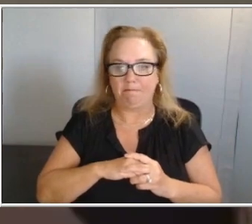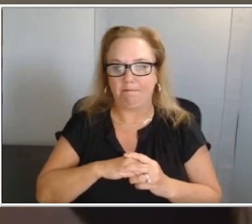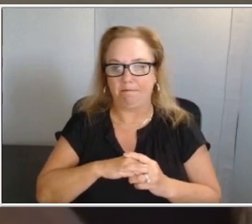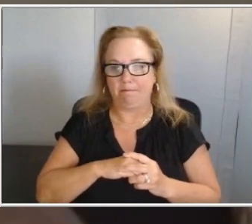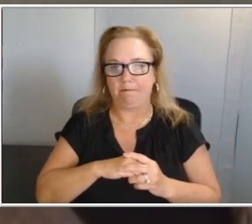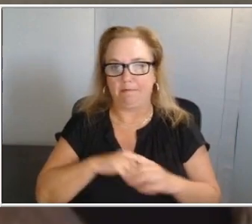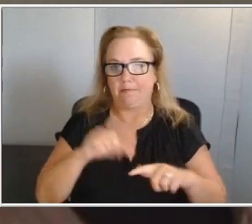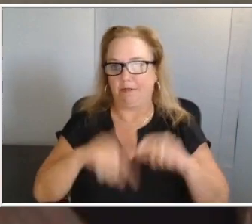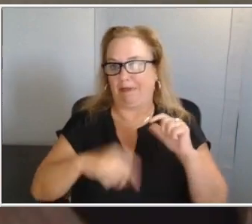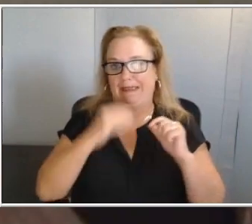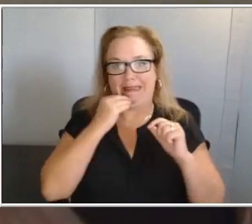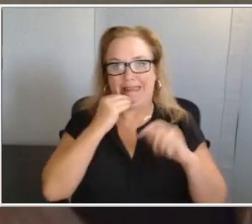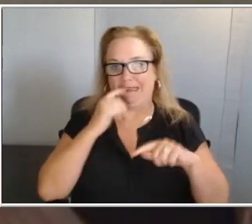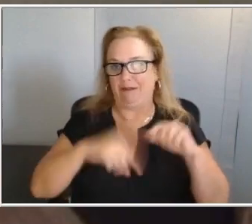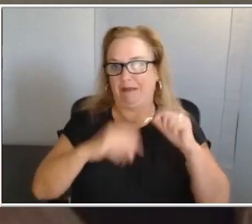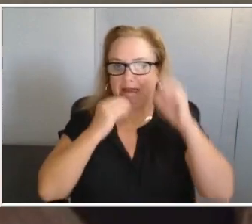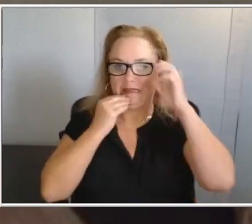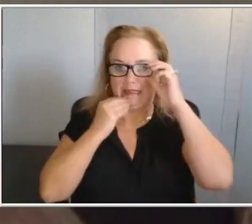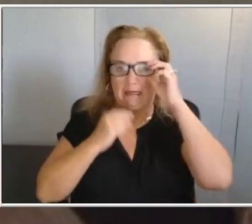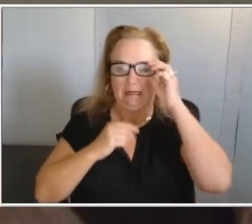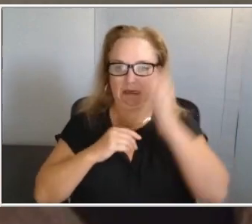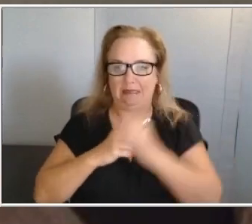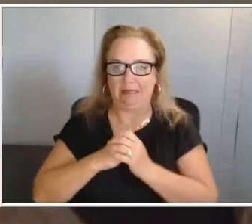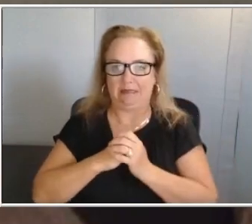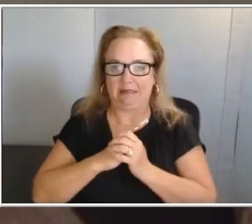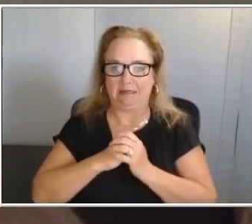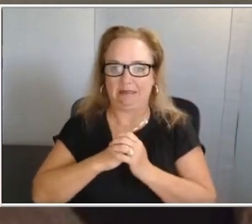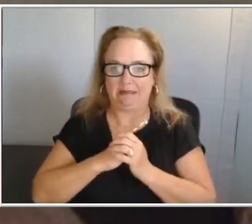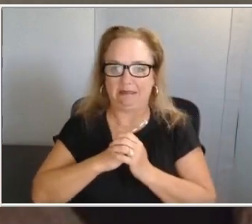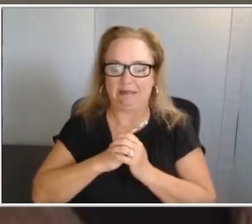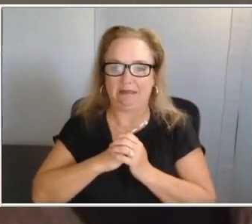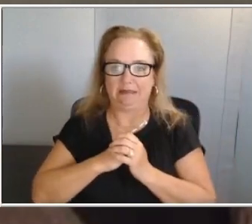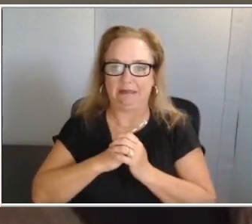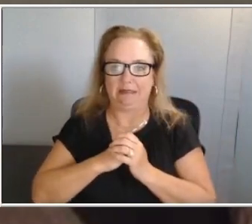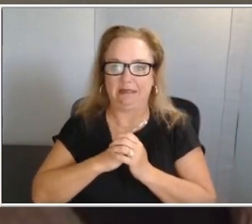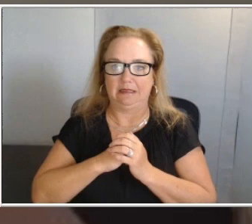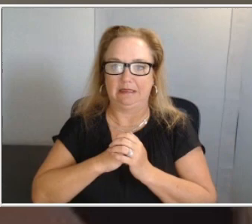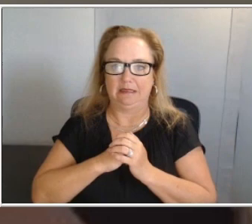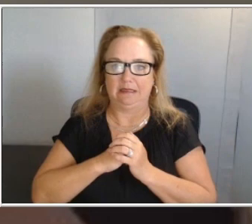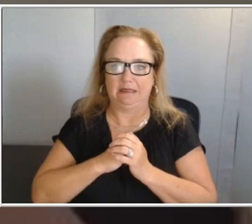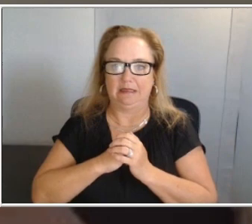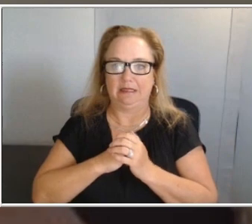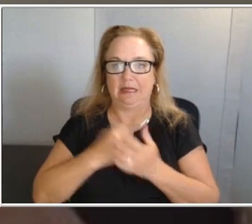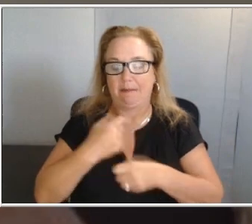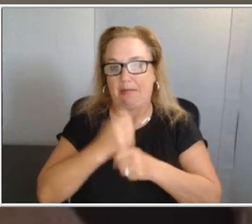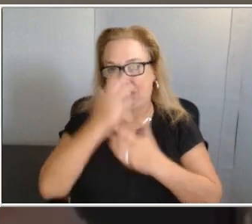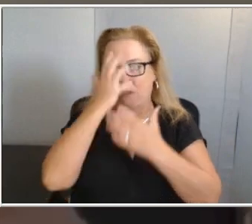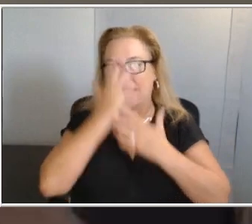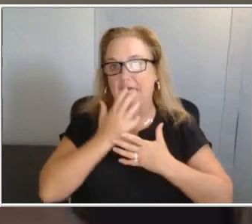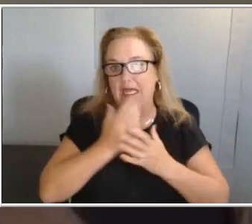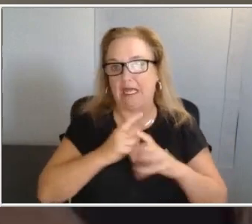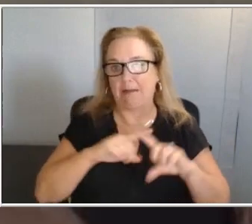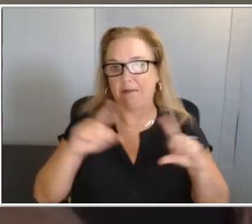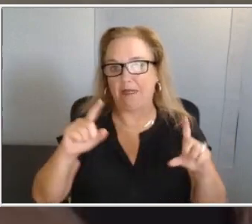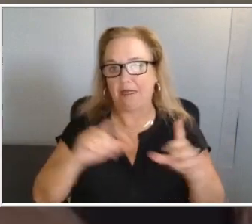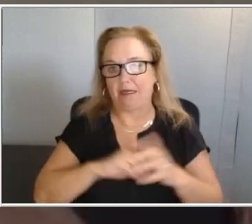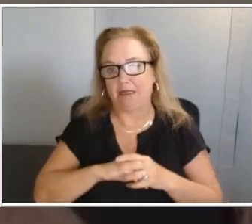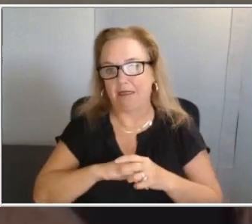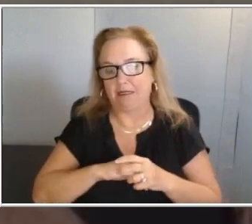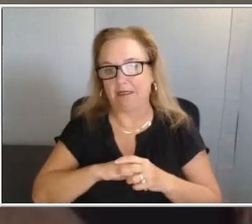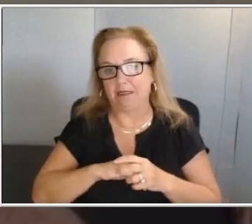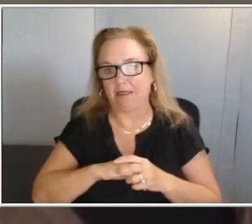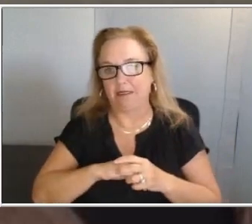you can't eat. And that can sometimes make you sad, but I